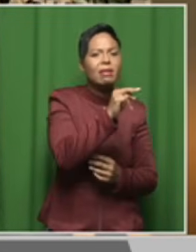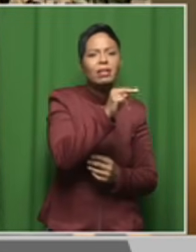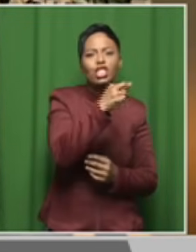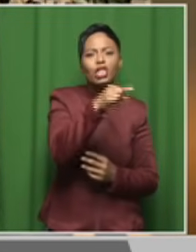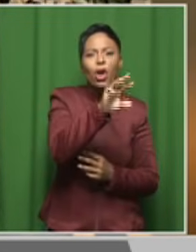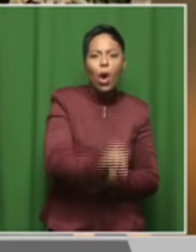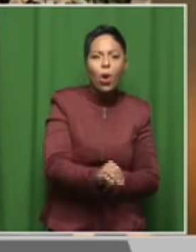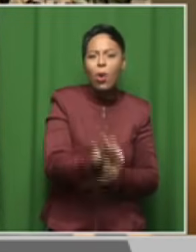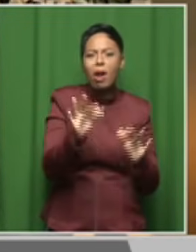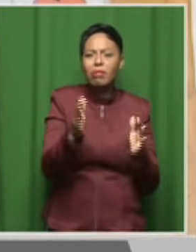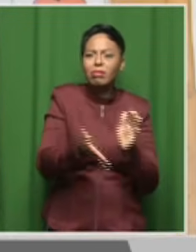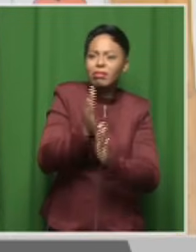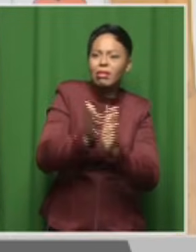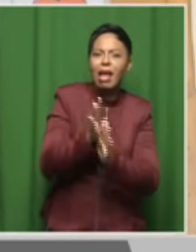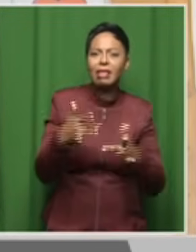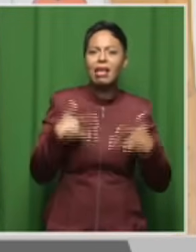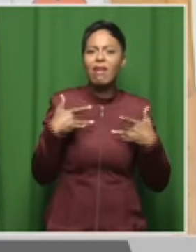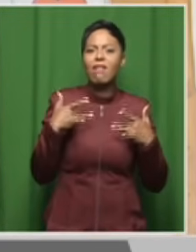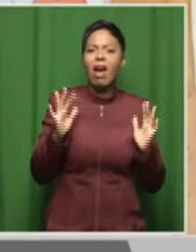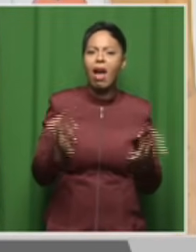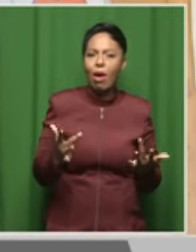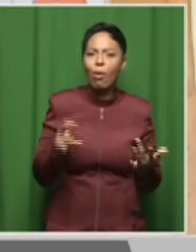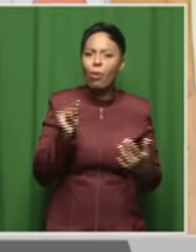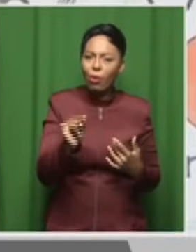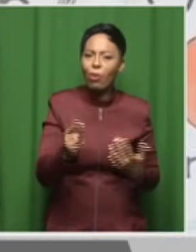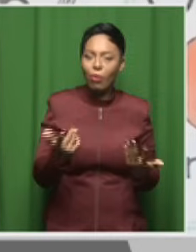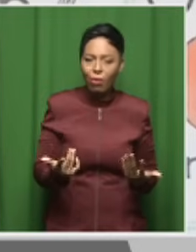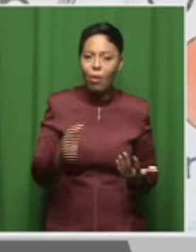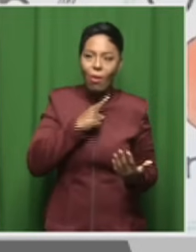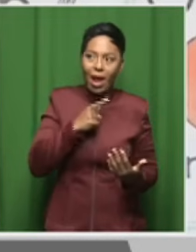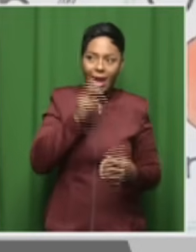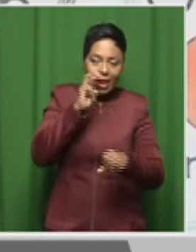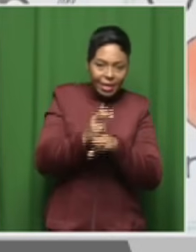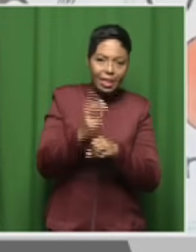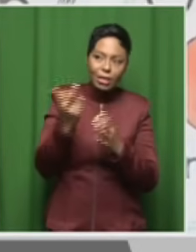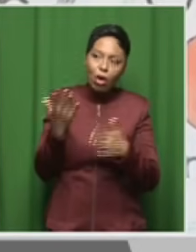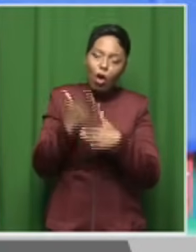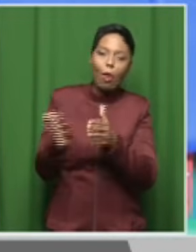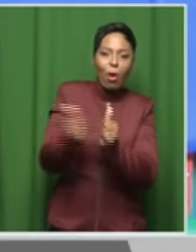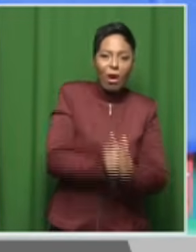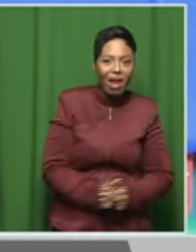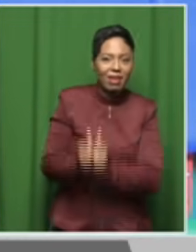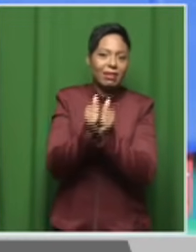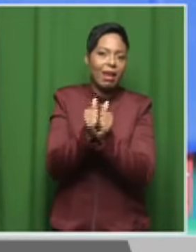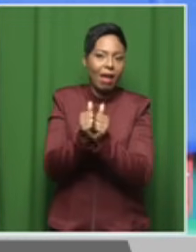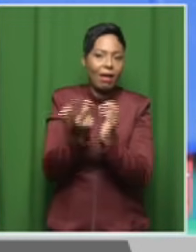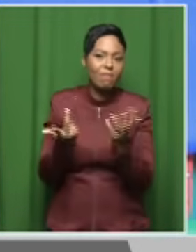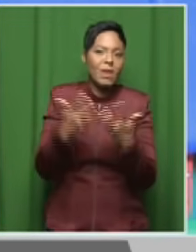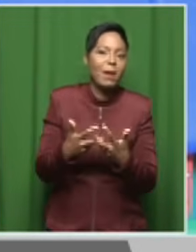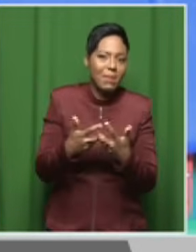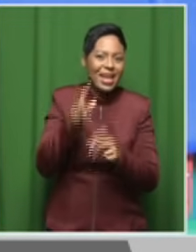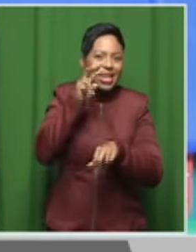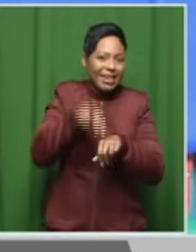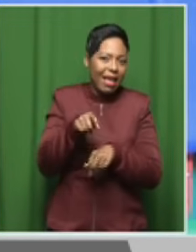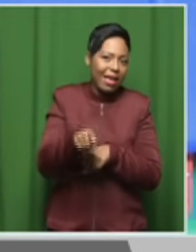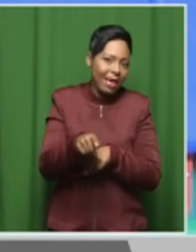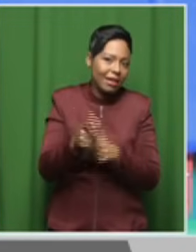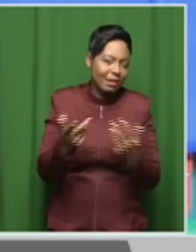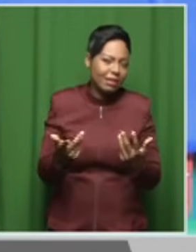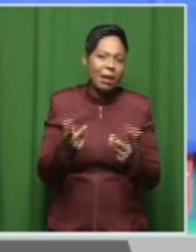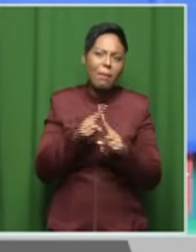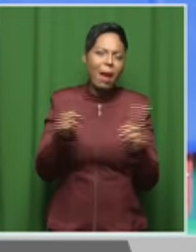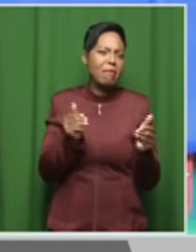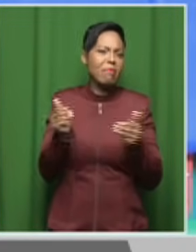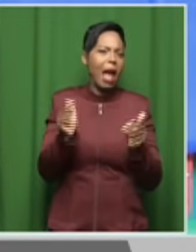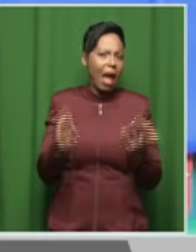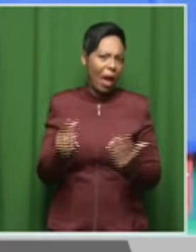Because I would imagine we do need greater corporate cooperation as well. Absolutely. And that too is